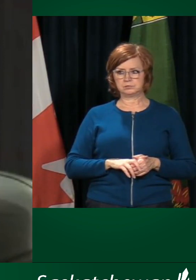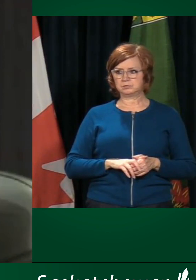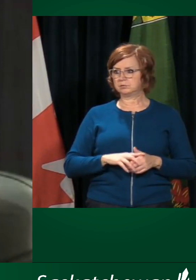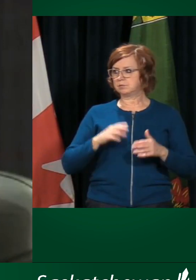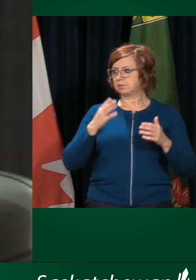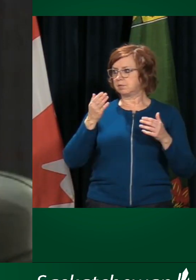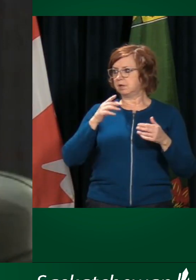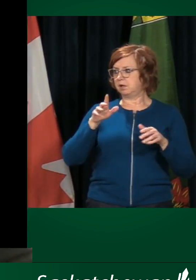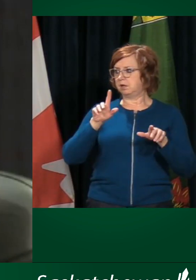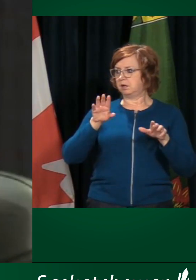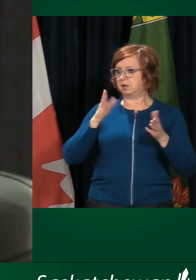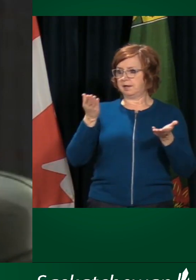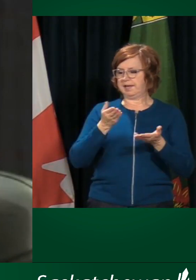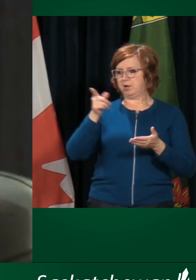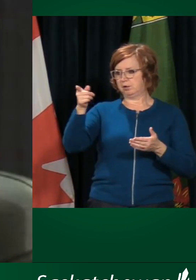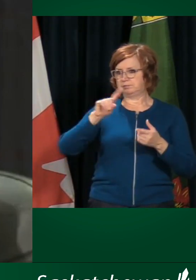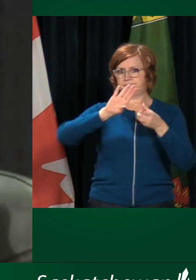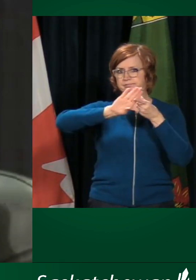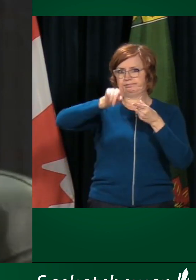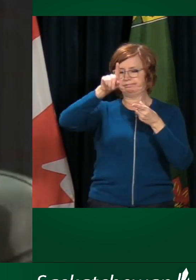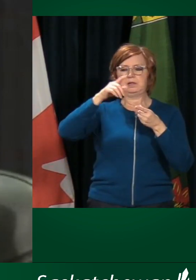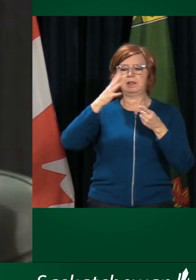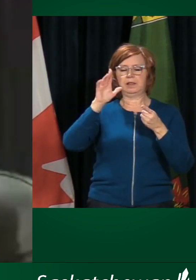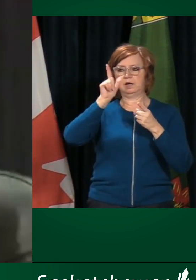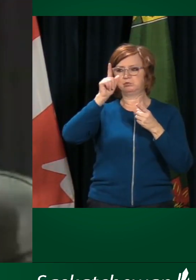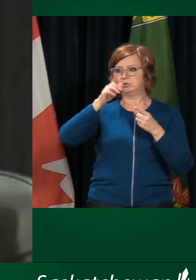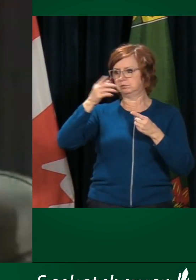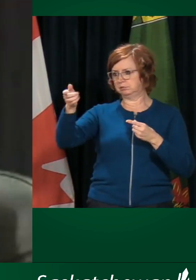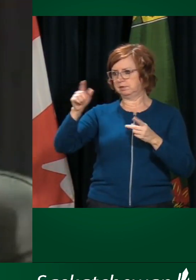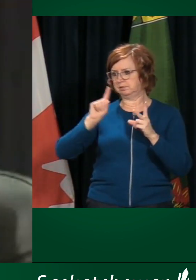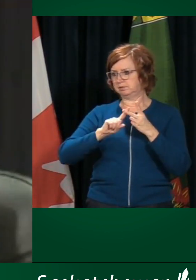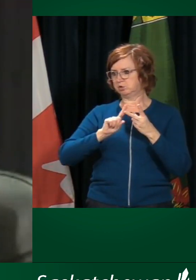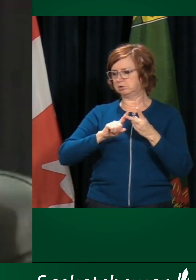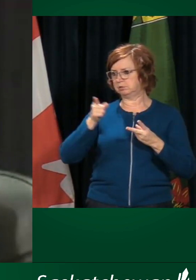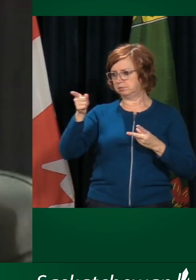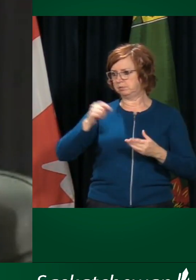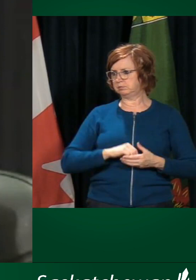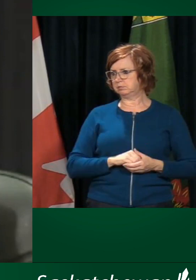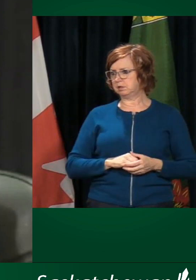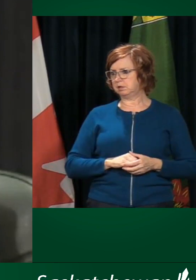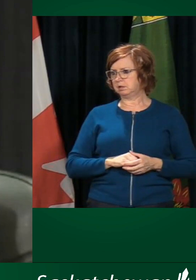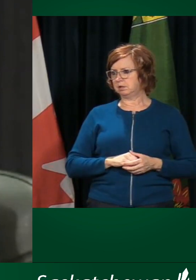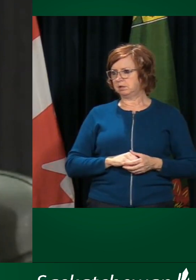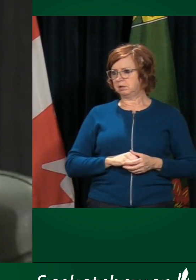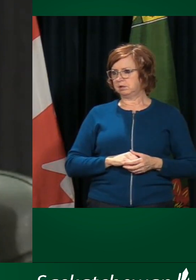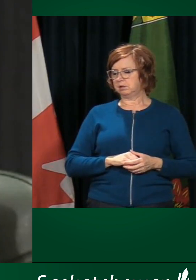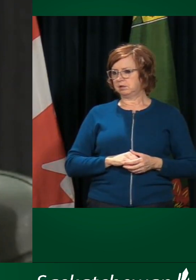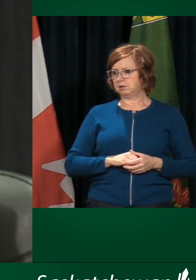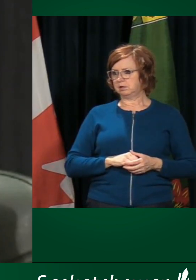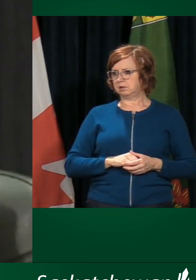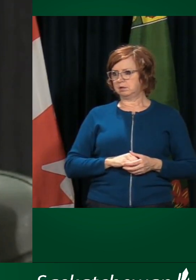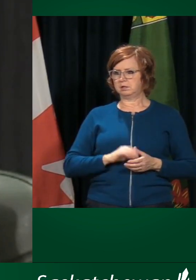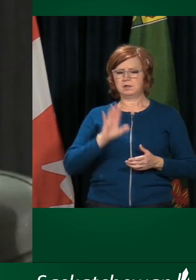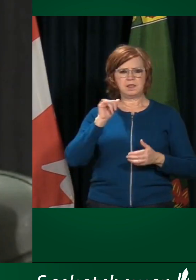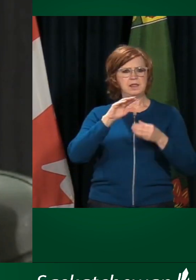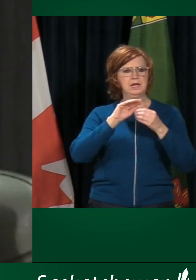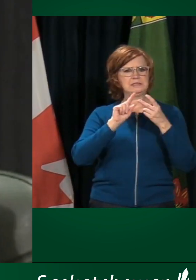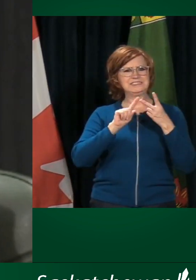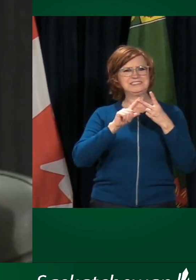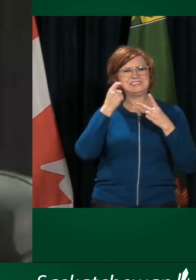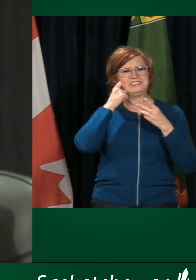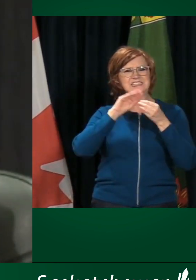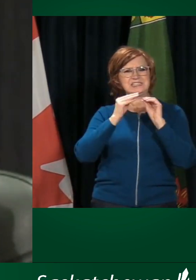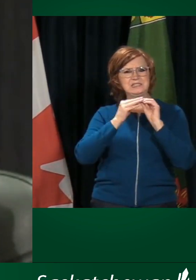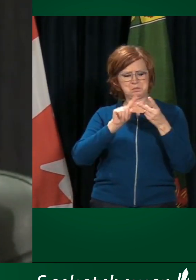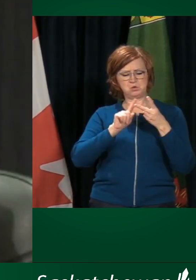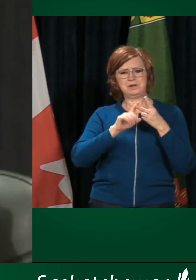Okay, let's take a question from the room. This is about the effective number, that 0.7, which we're learning about today.